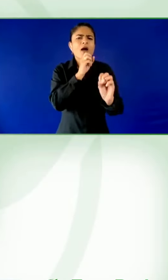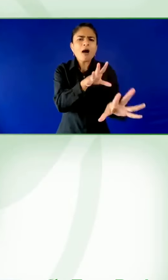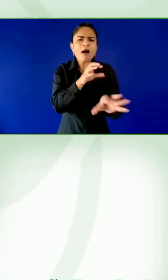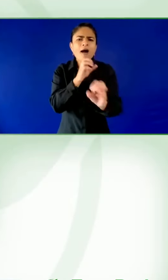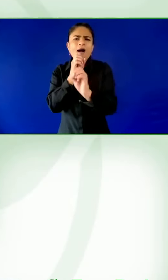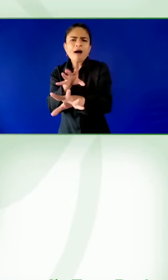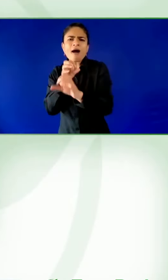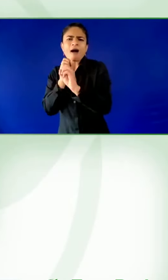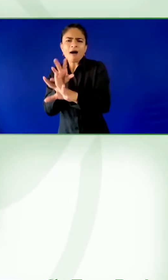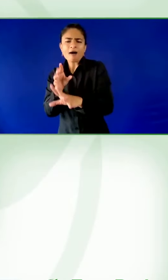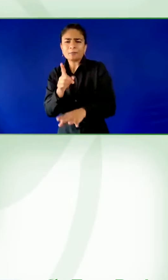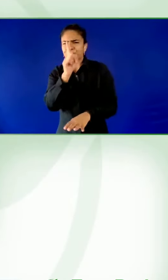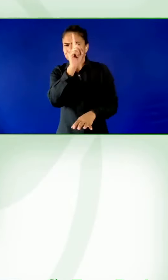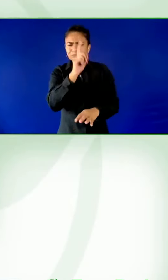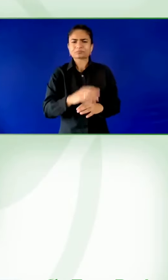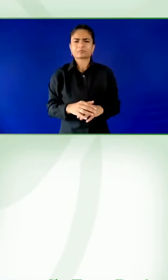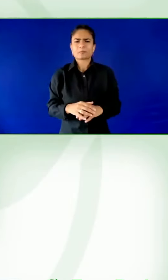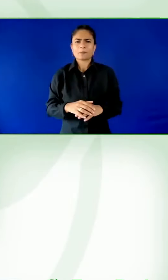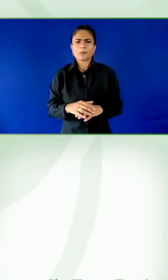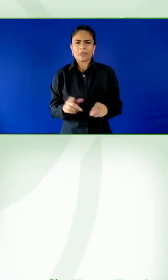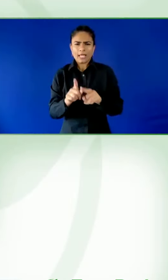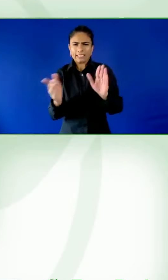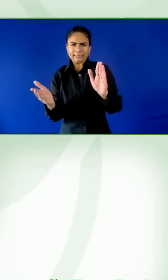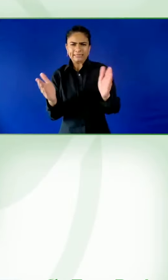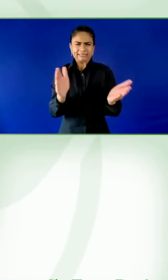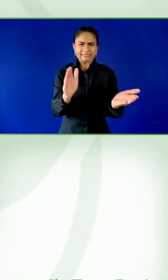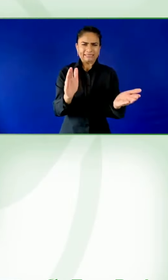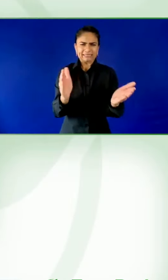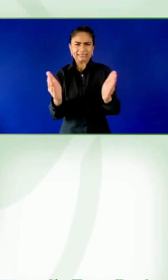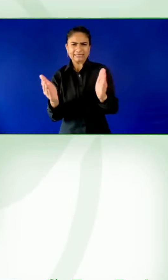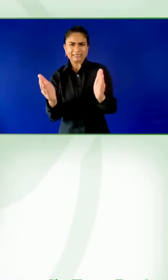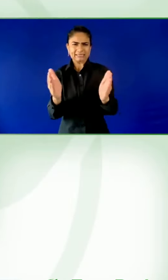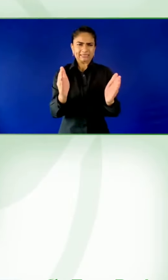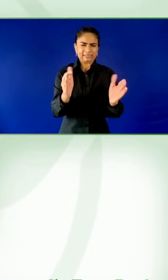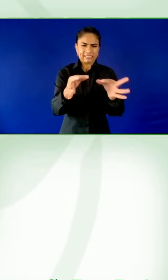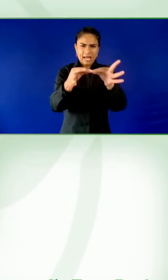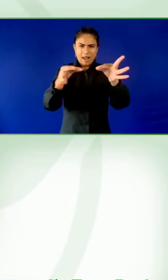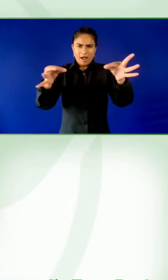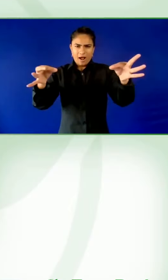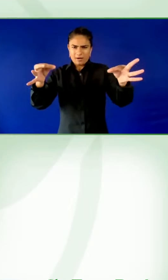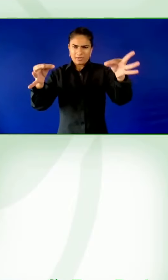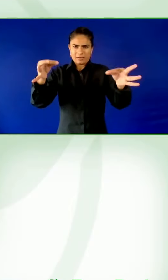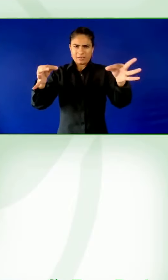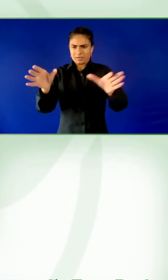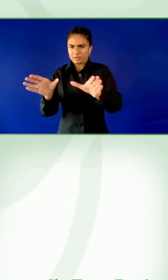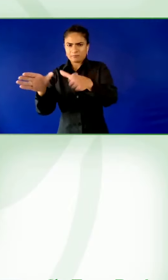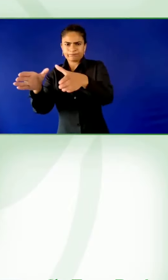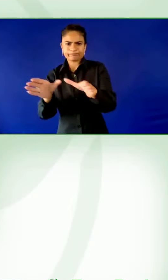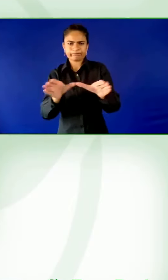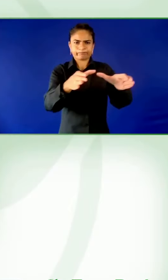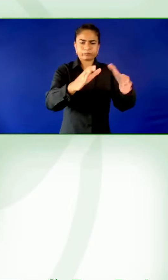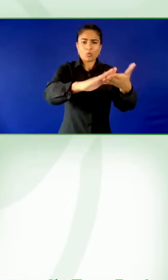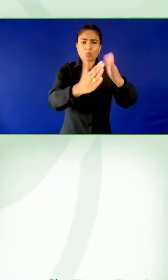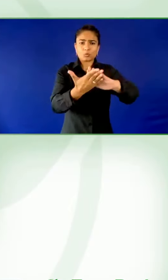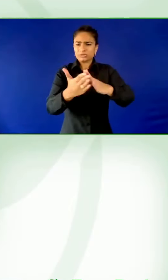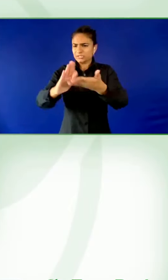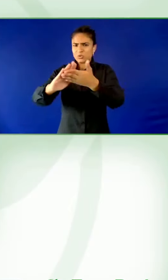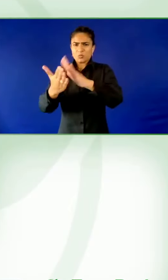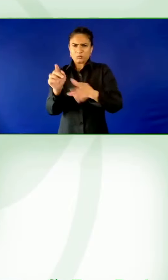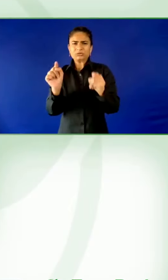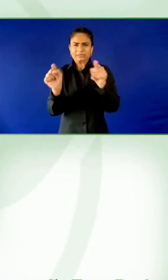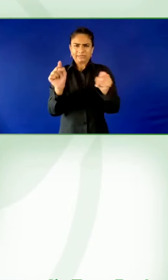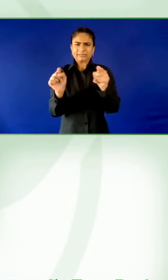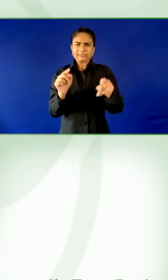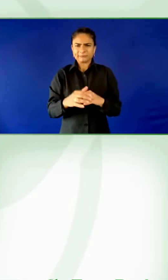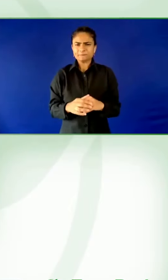the community is coming first, then assistive solutions, because we